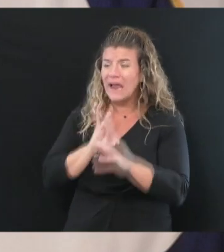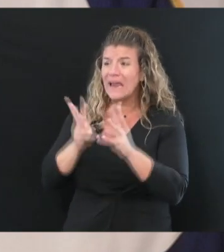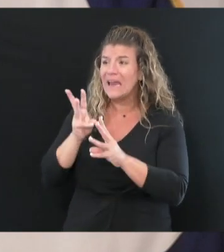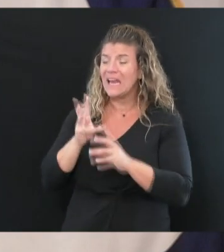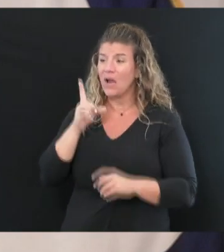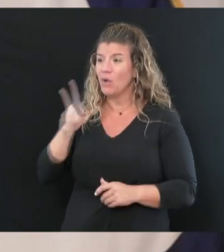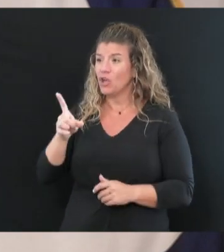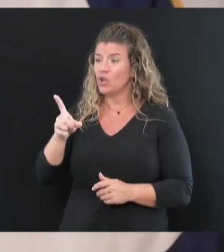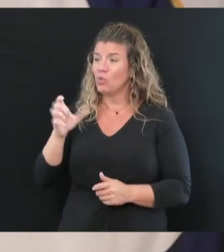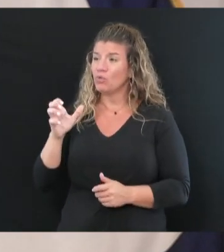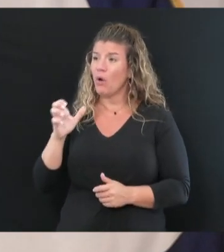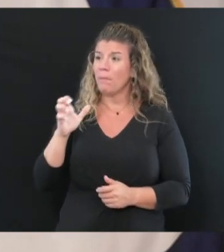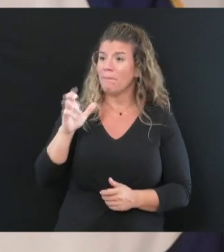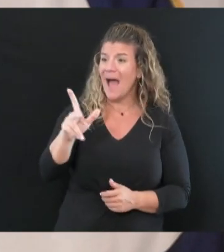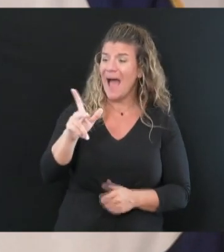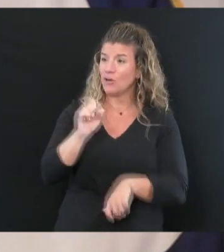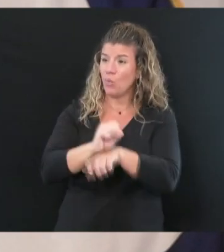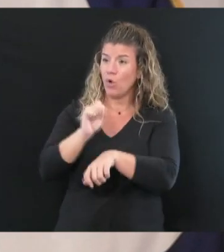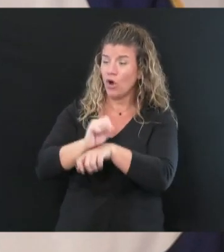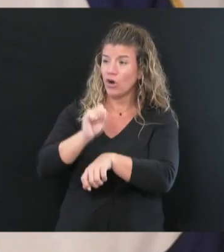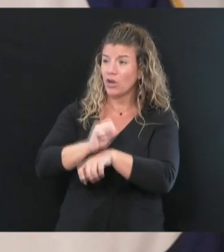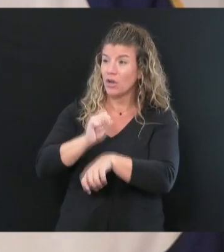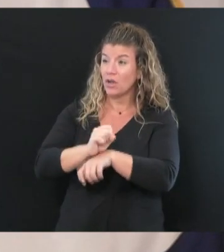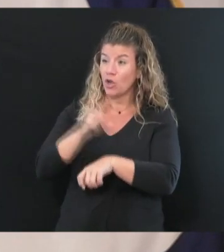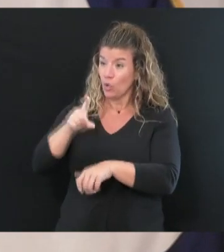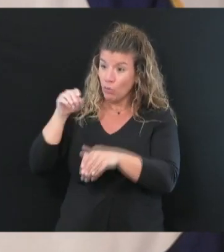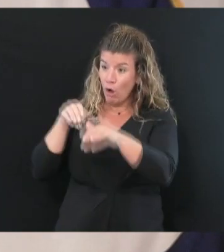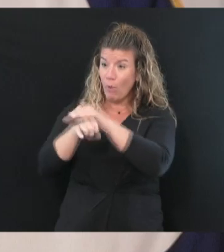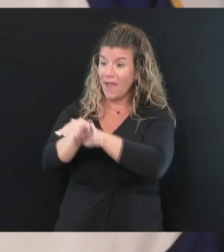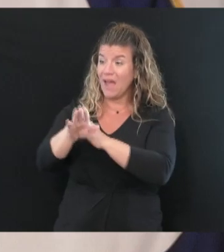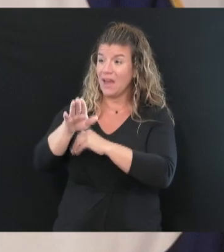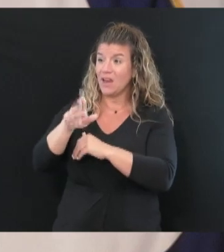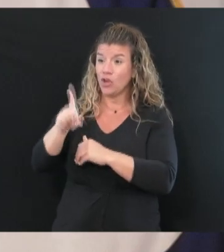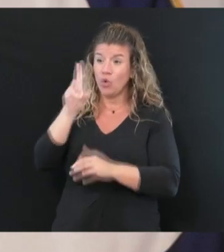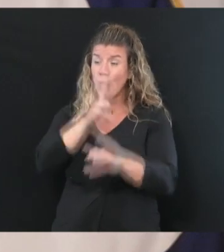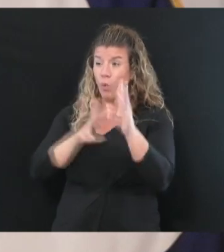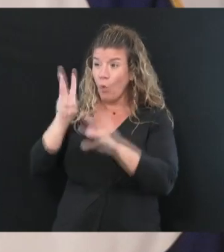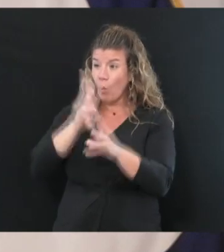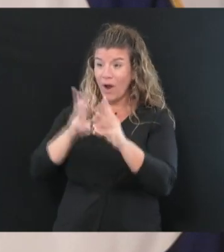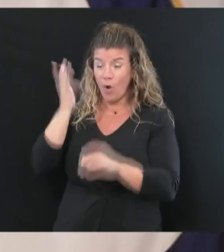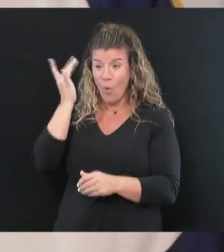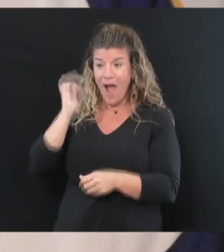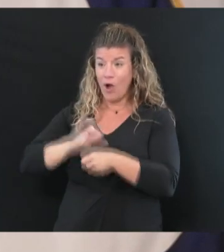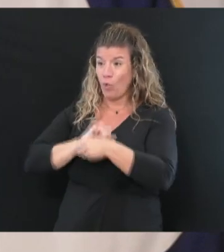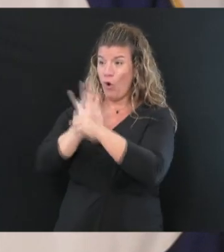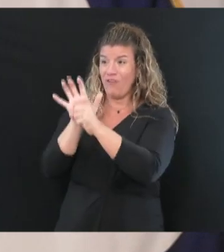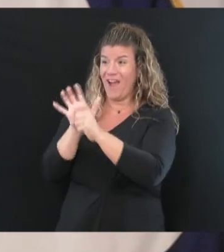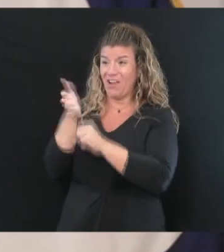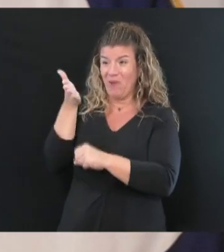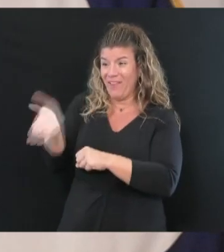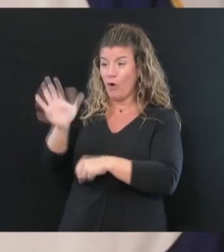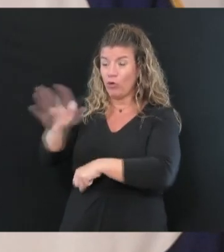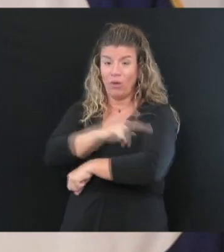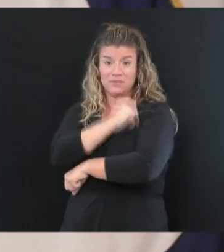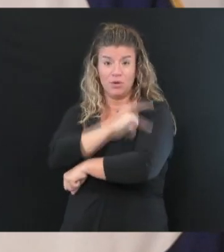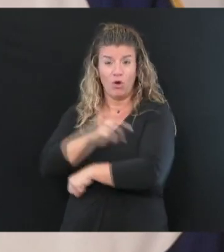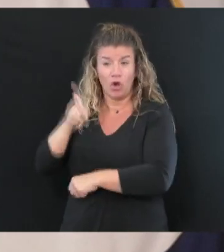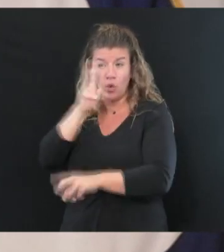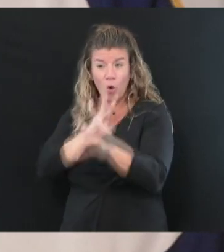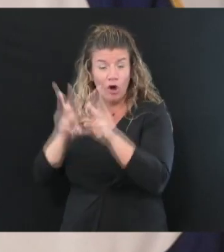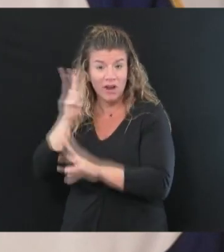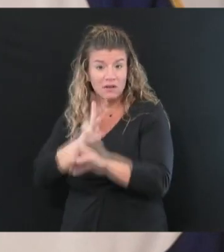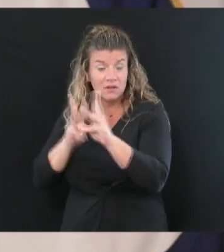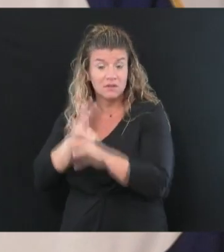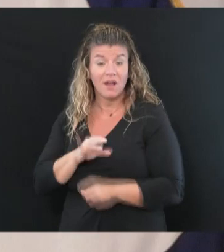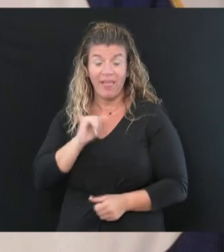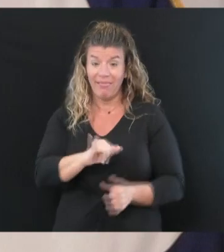go to work because of all the cases, the COVID cases that are right there in your hospital? And he